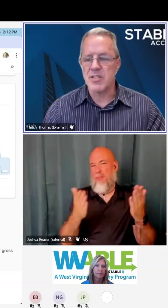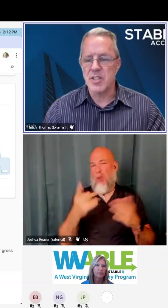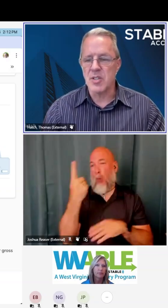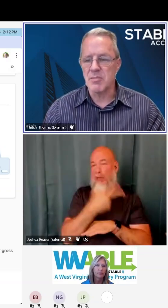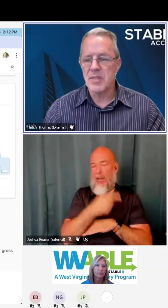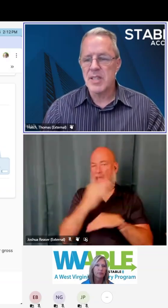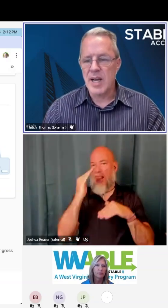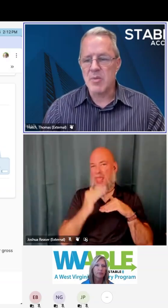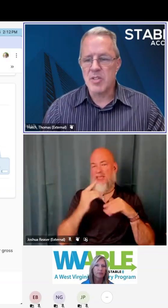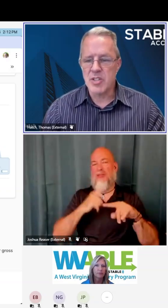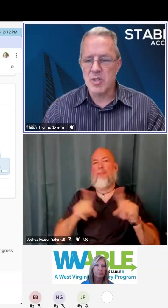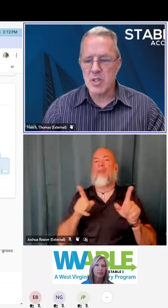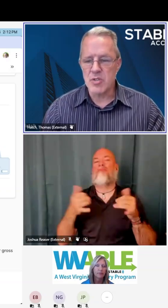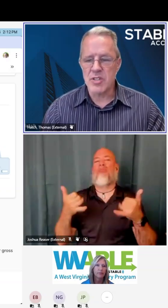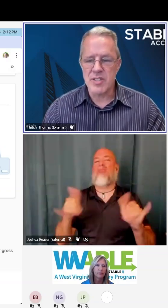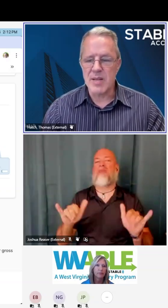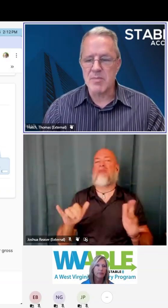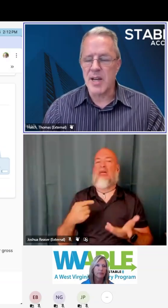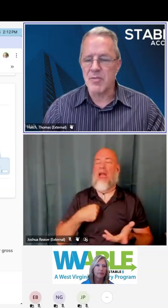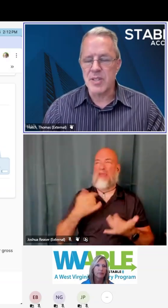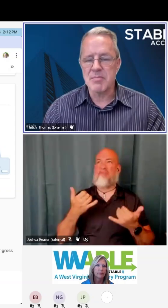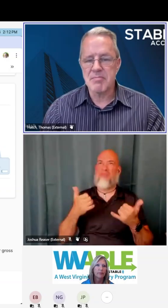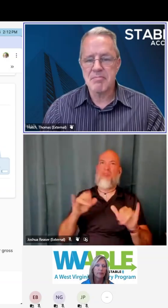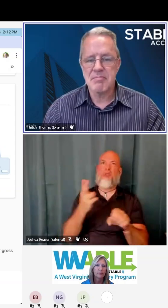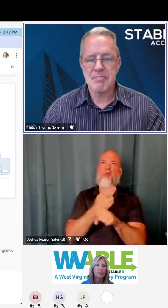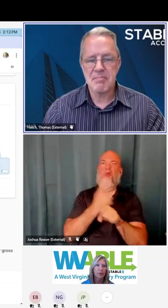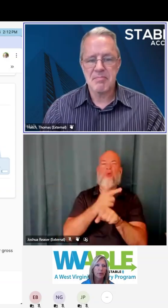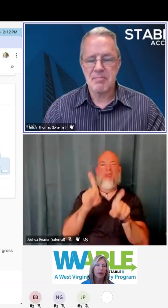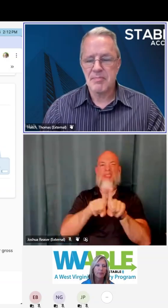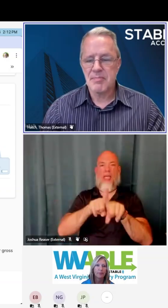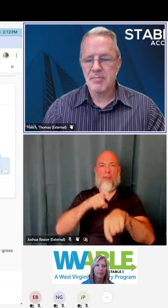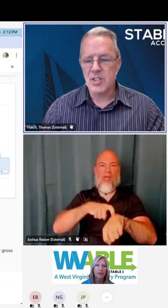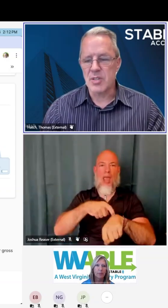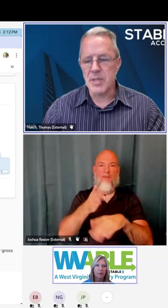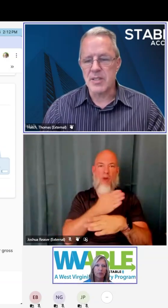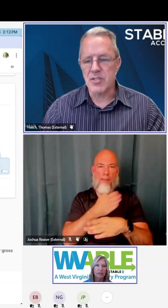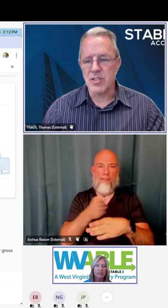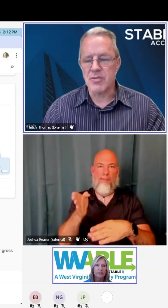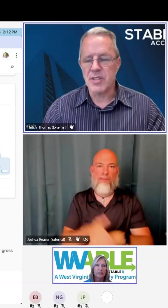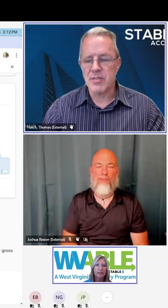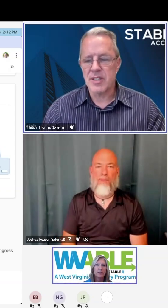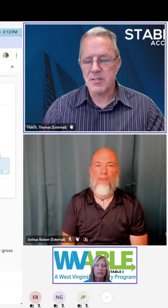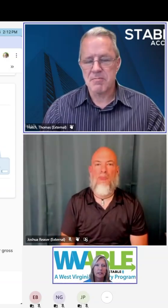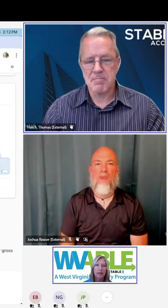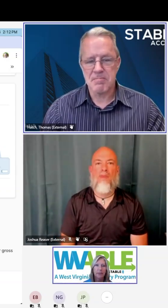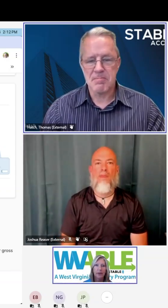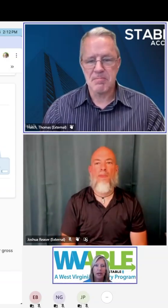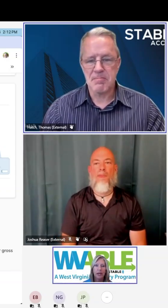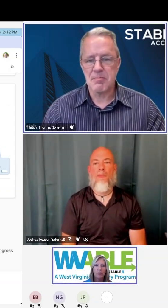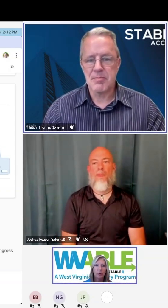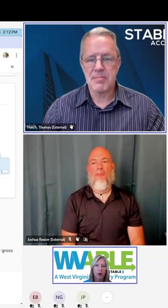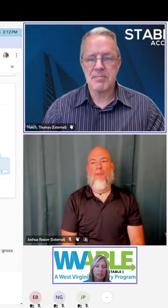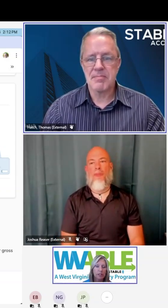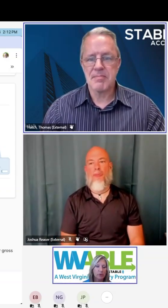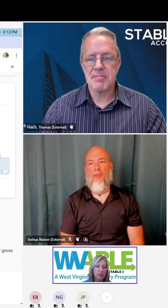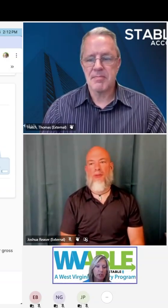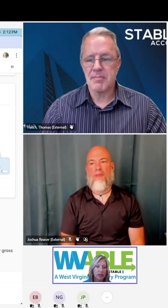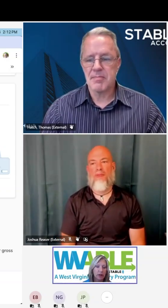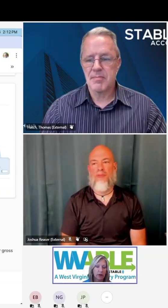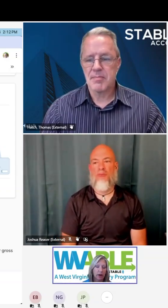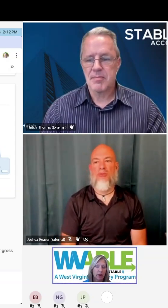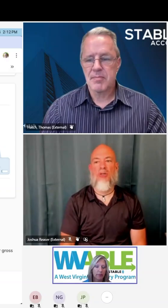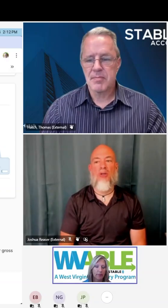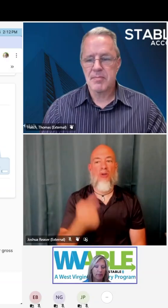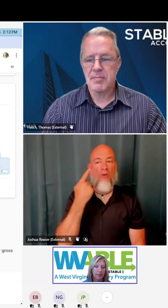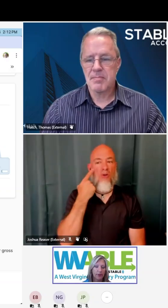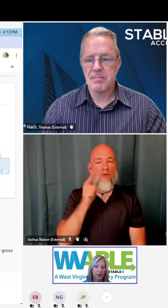but I would still use the same time frame. Okay. Just to be conservative, yeah. Yeah. And for our West